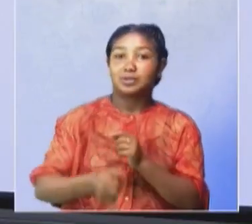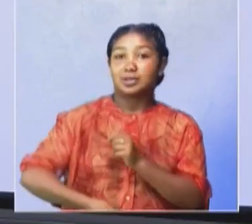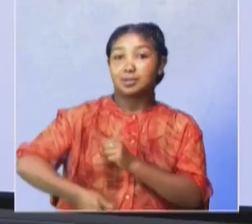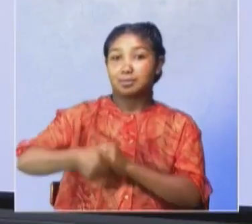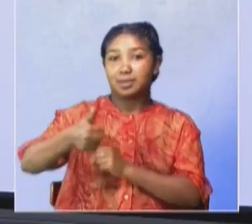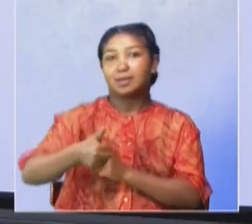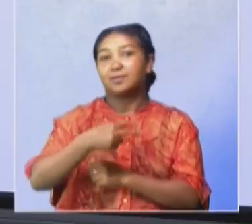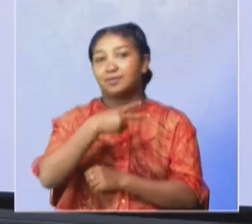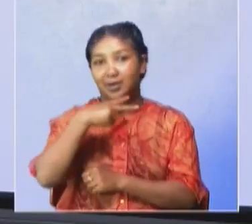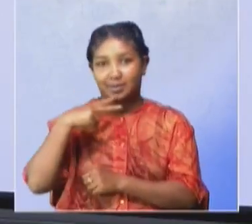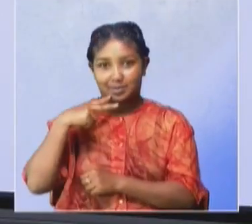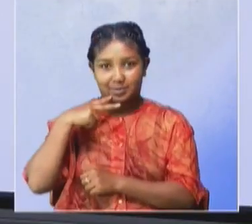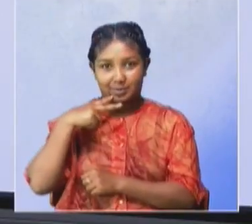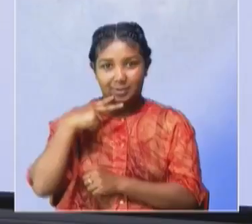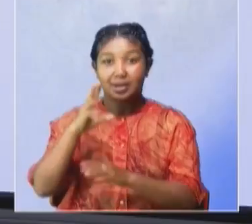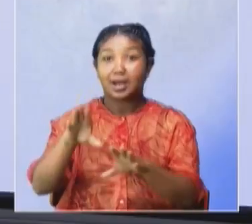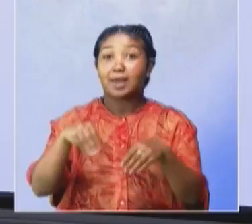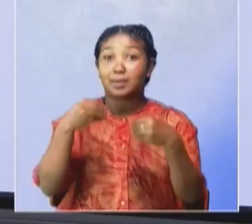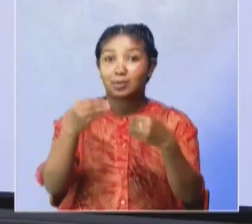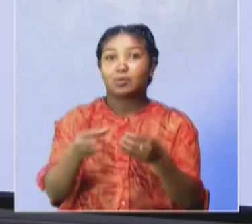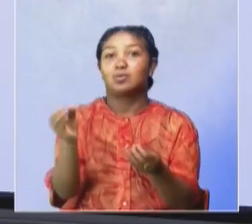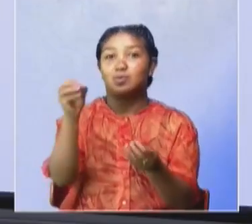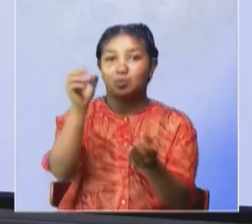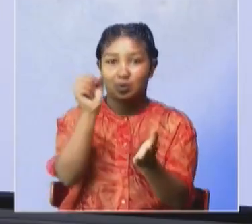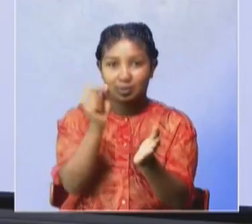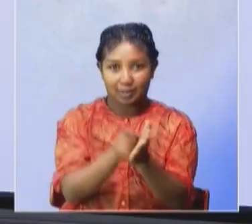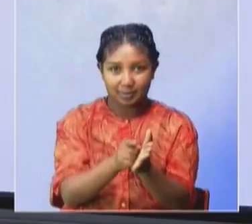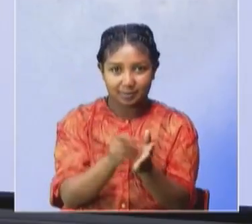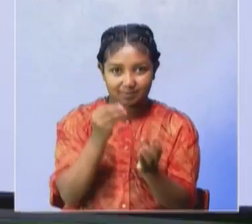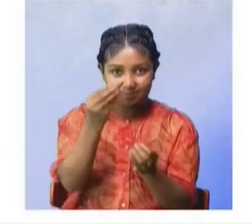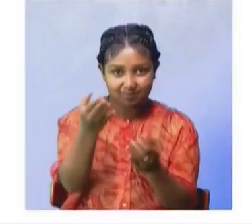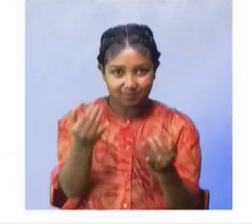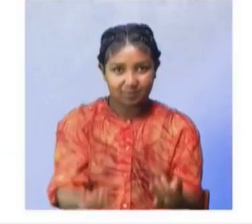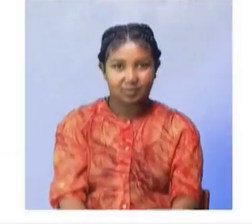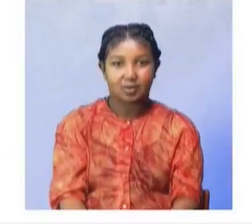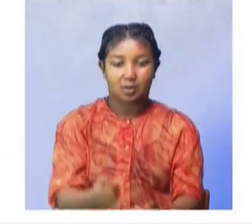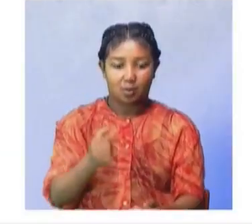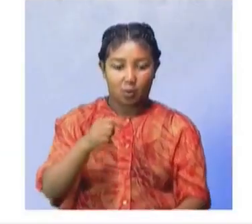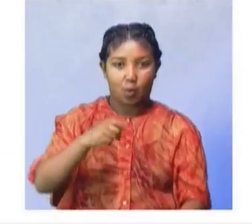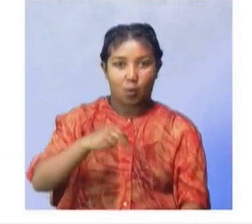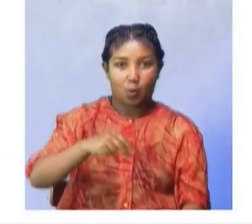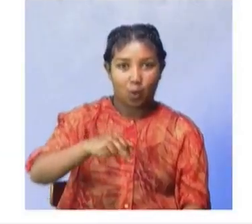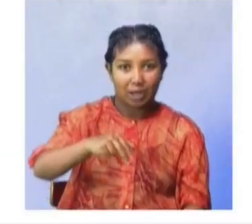main verb. Let me give you more example. Walk.